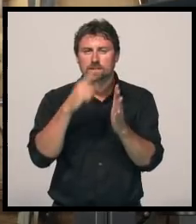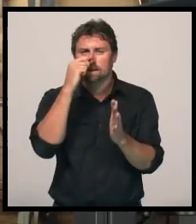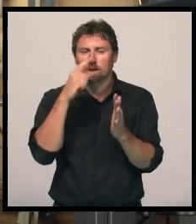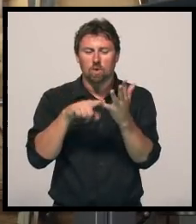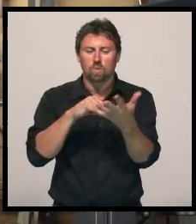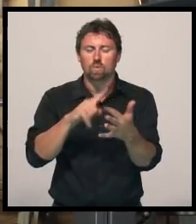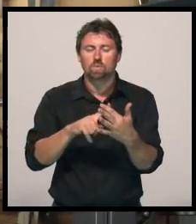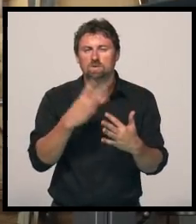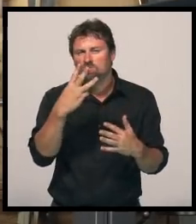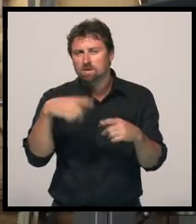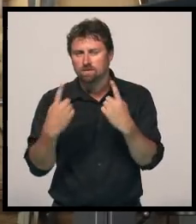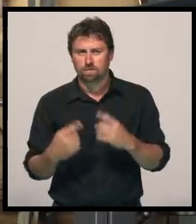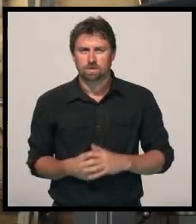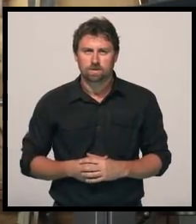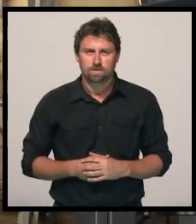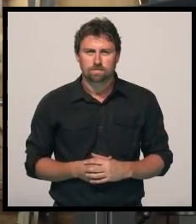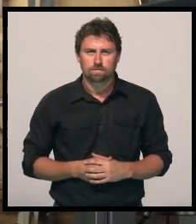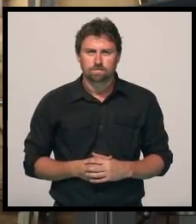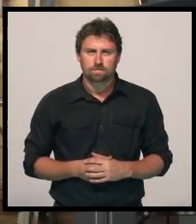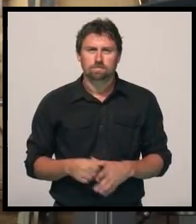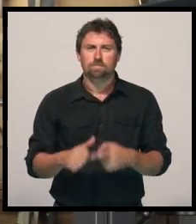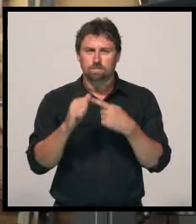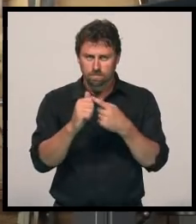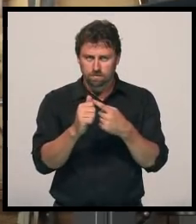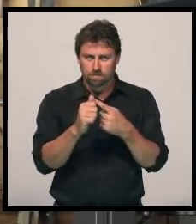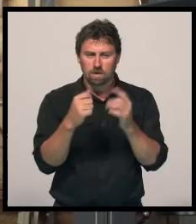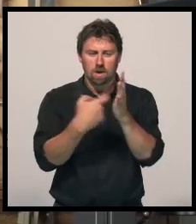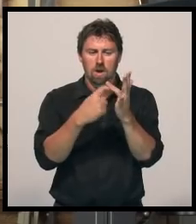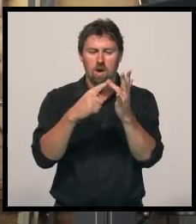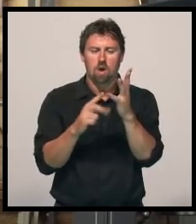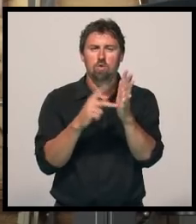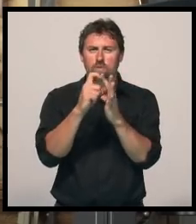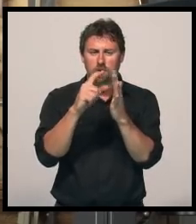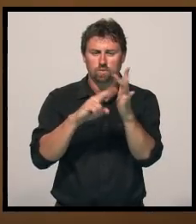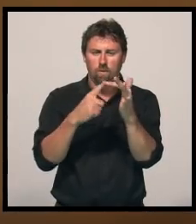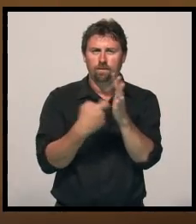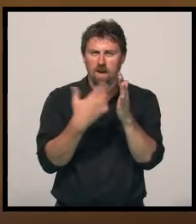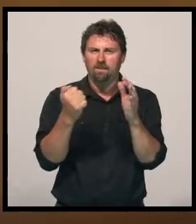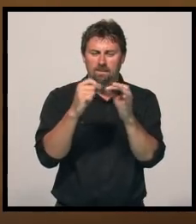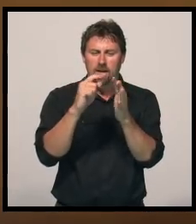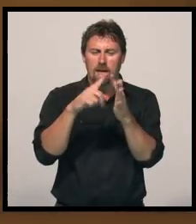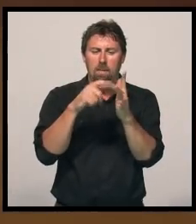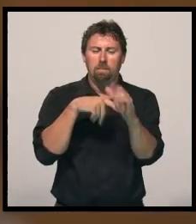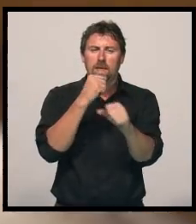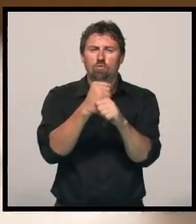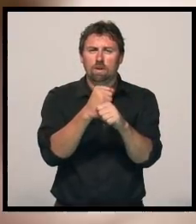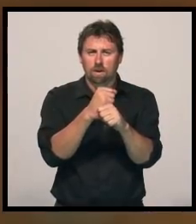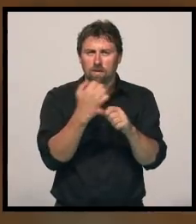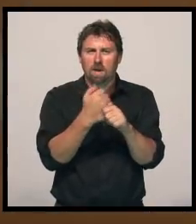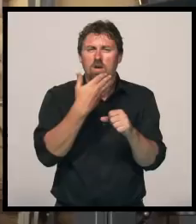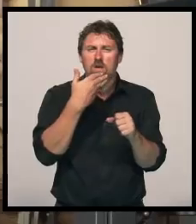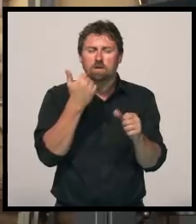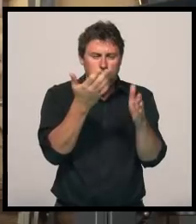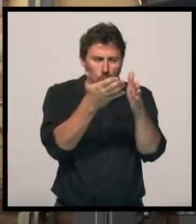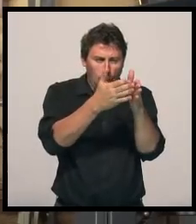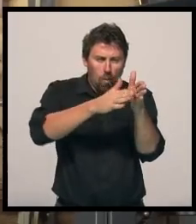bits I'll use for dressing this box up. The first one is a round over bit with a bearing. And that puts